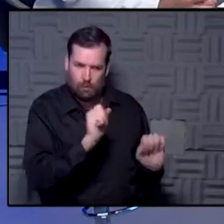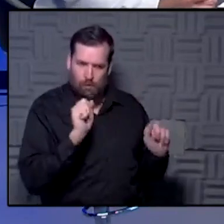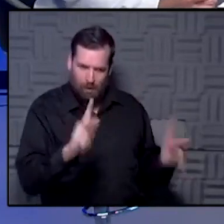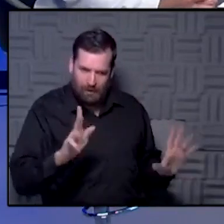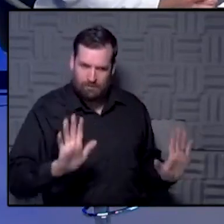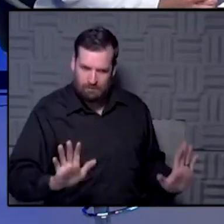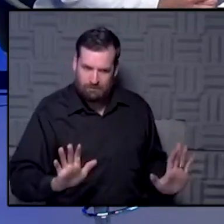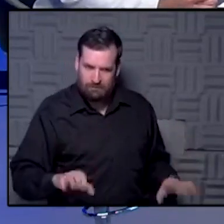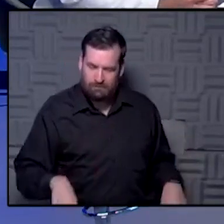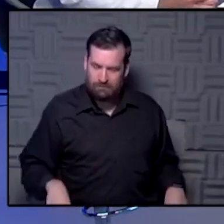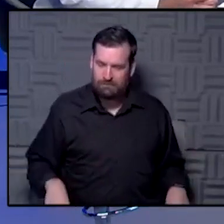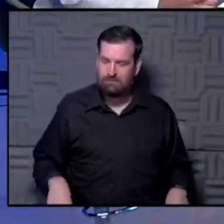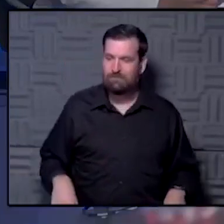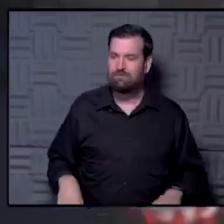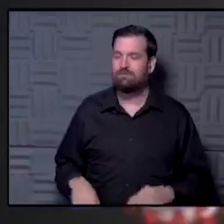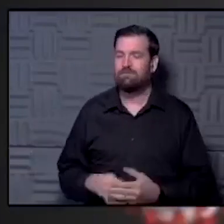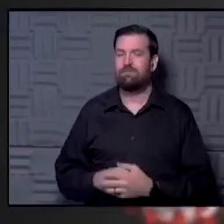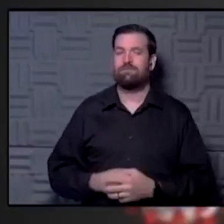timeline right.